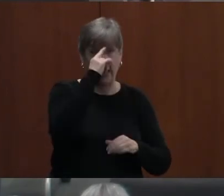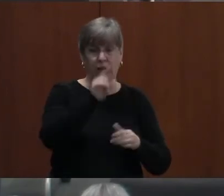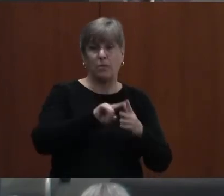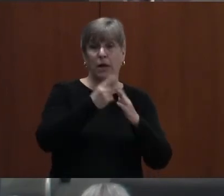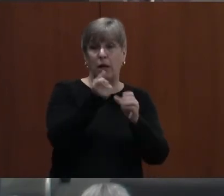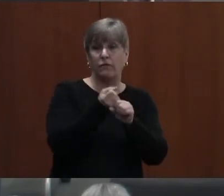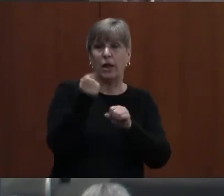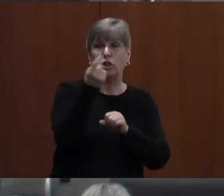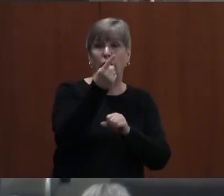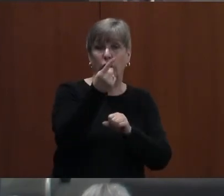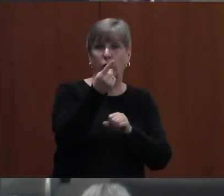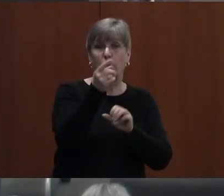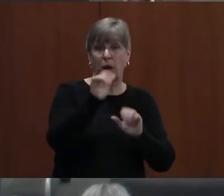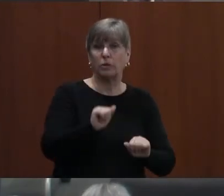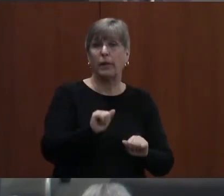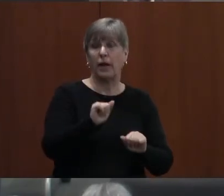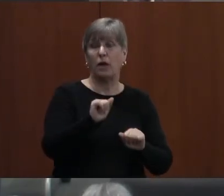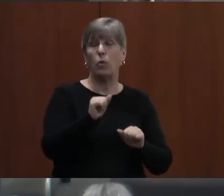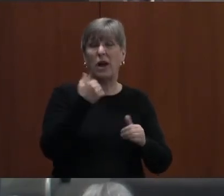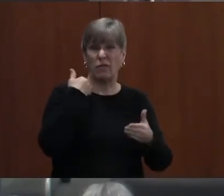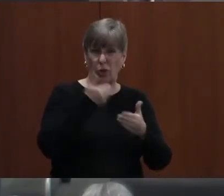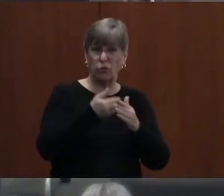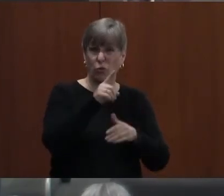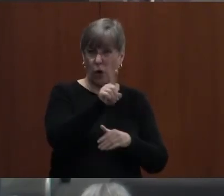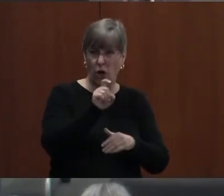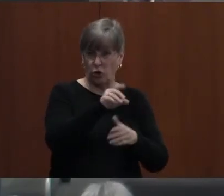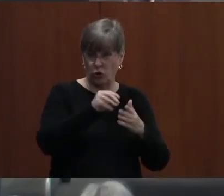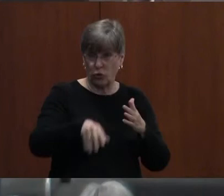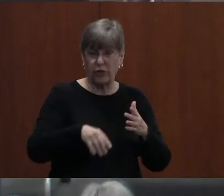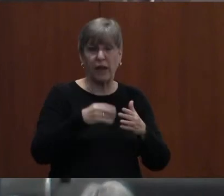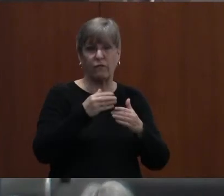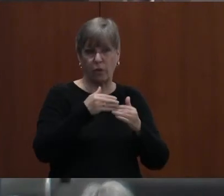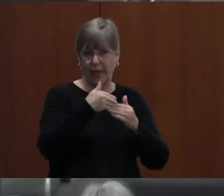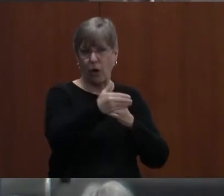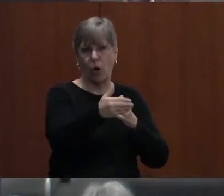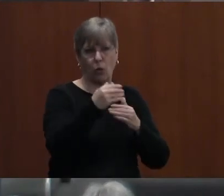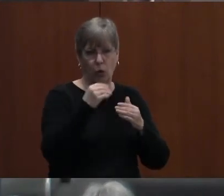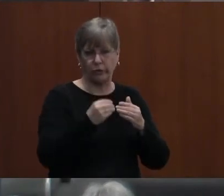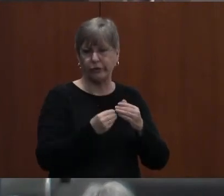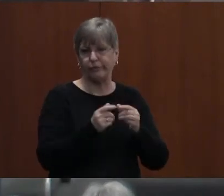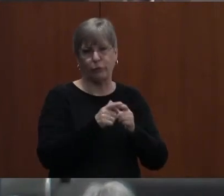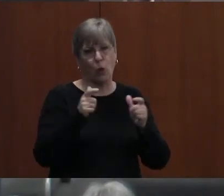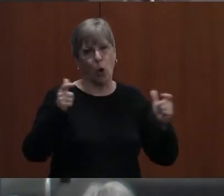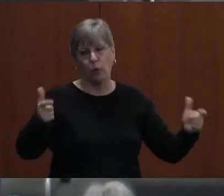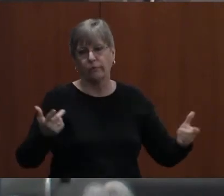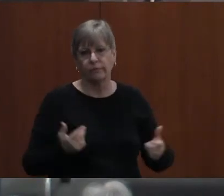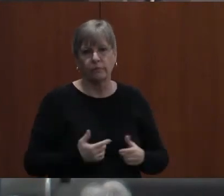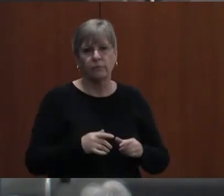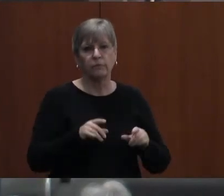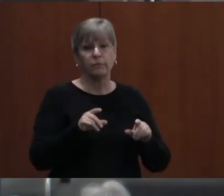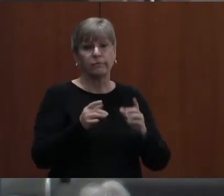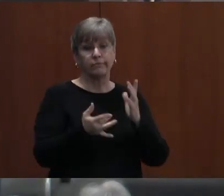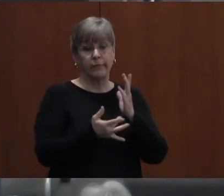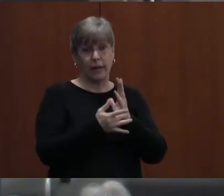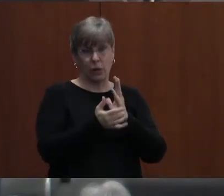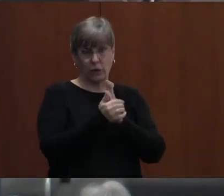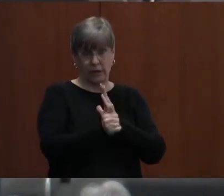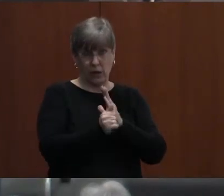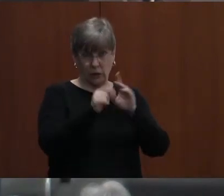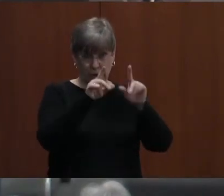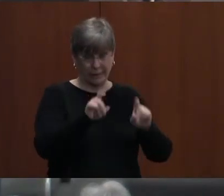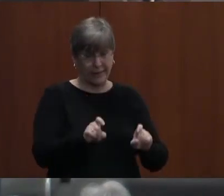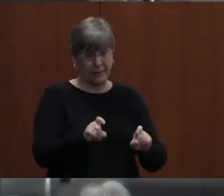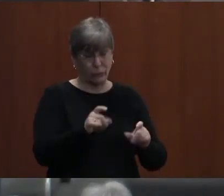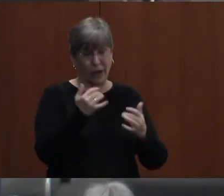year, potentially close to 100 students. And then I think from there it will continue to grow. As far as our technical skills